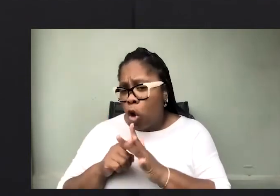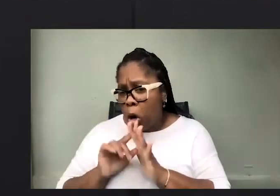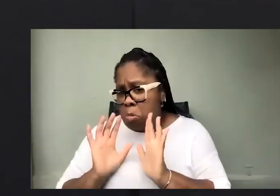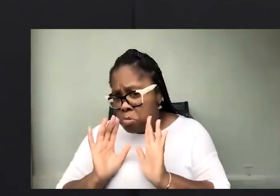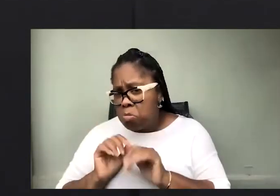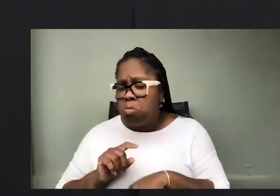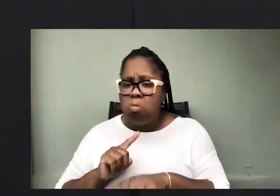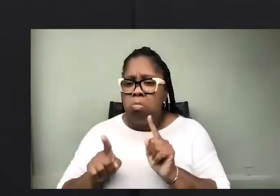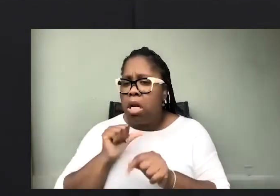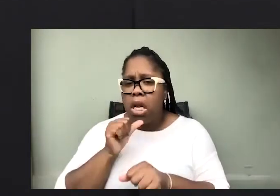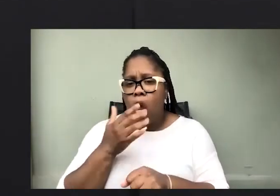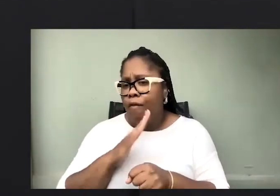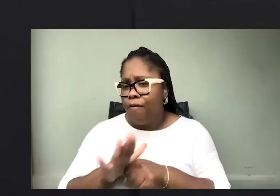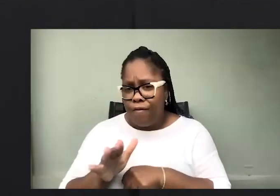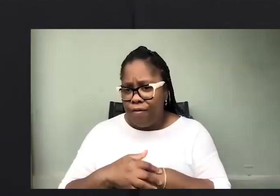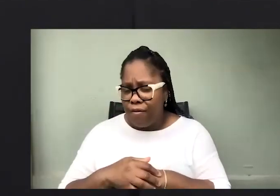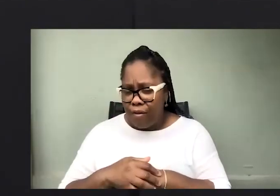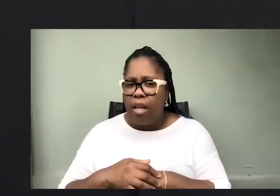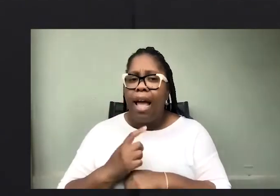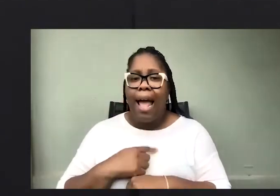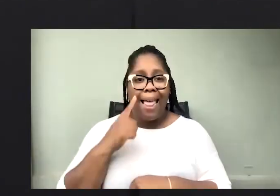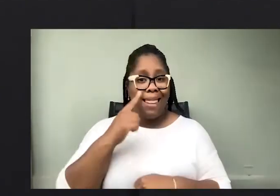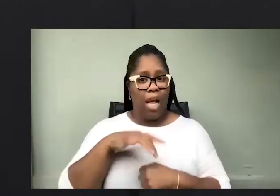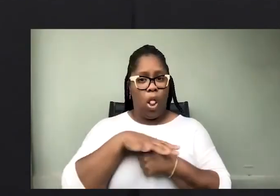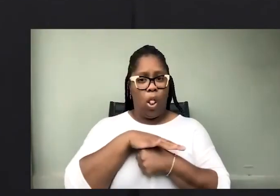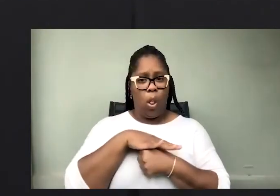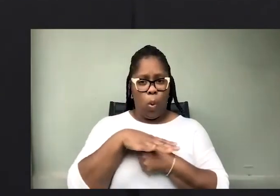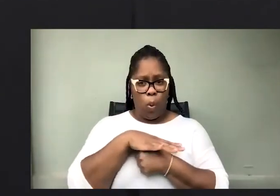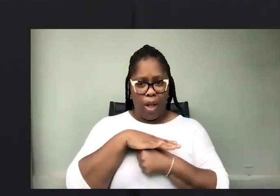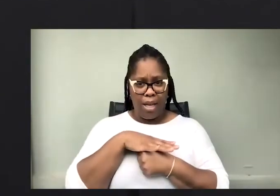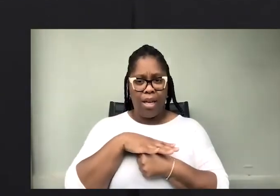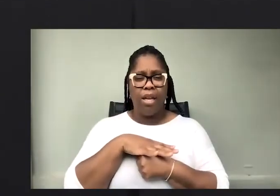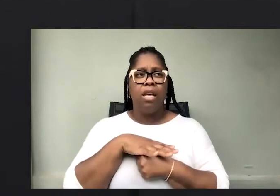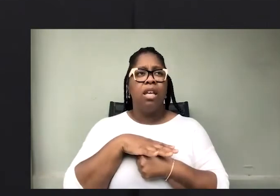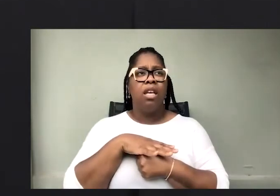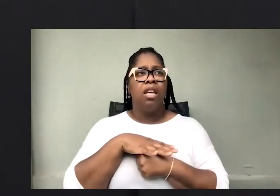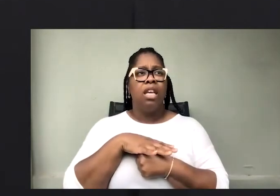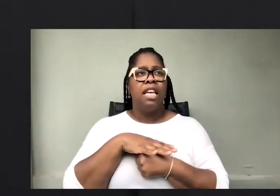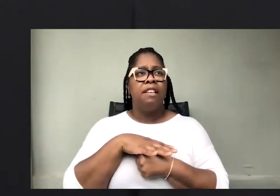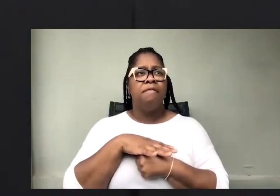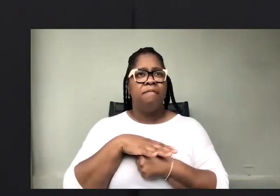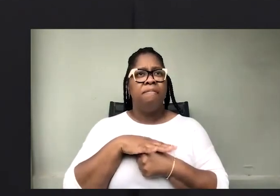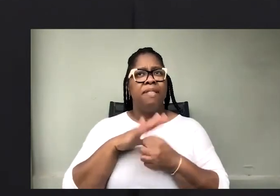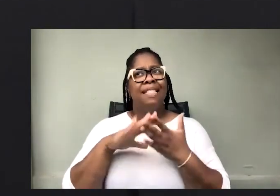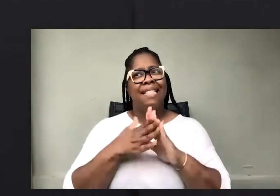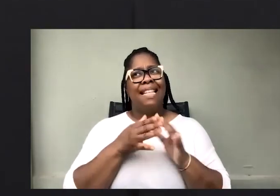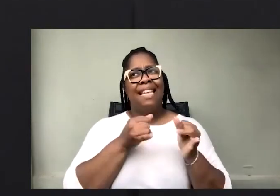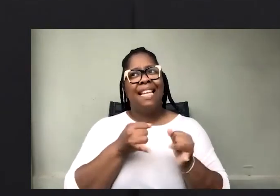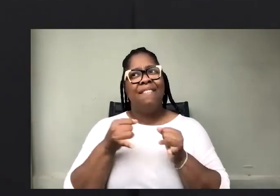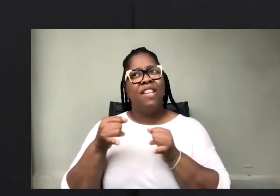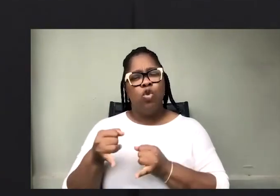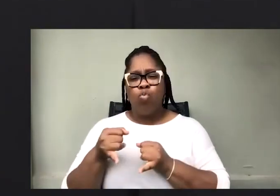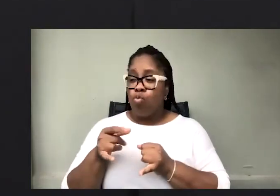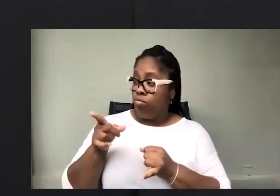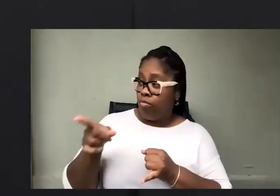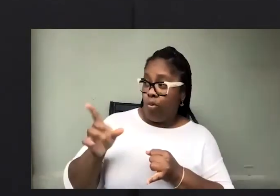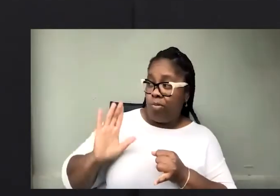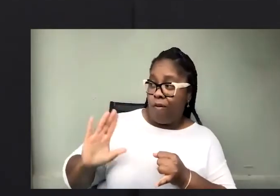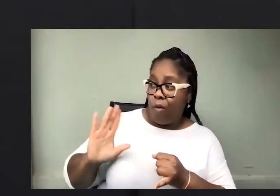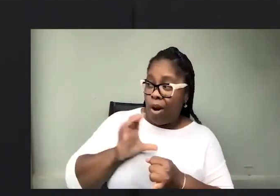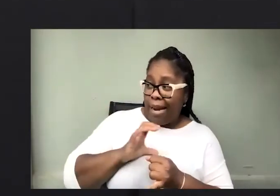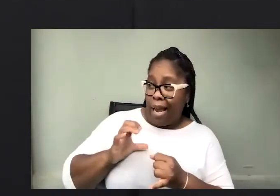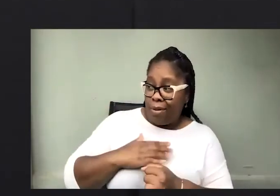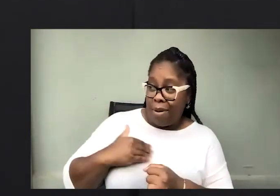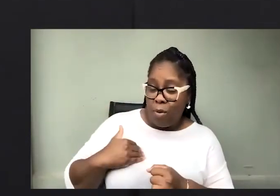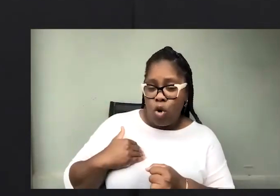but certainly it's not enough. I think at the local levels, as city individuals, and you were a council member before,